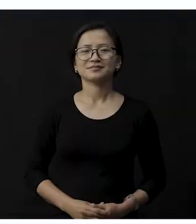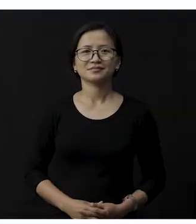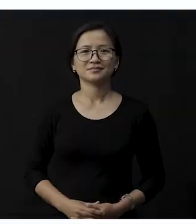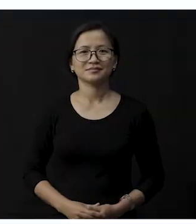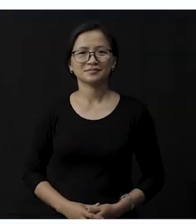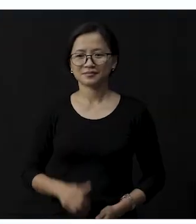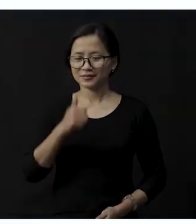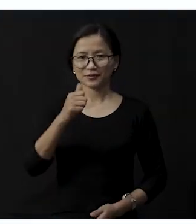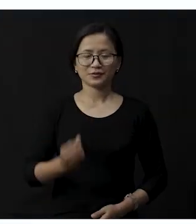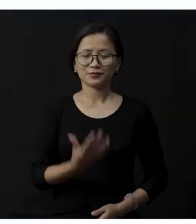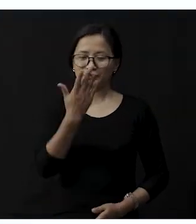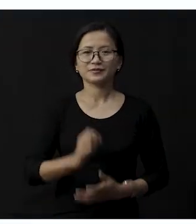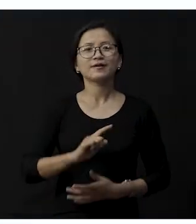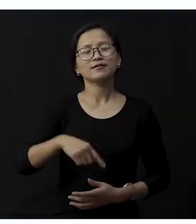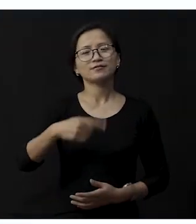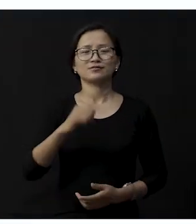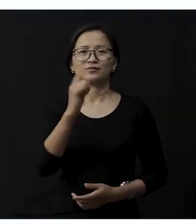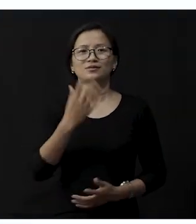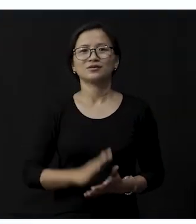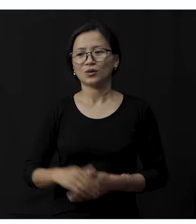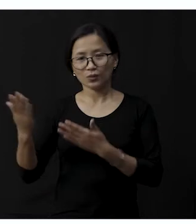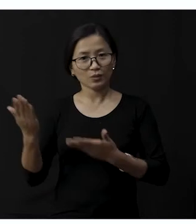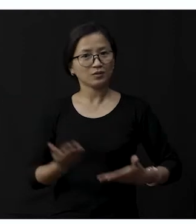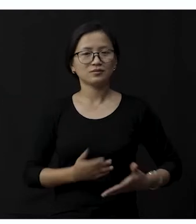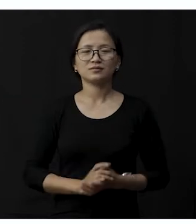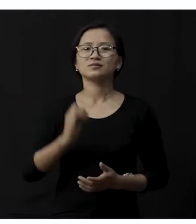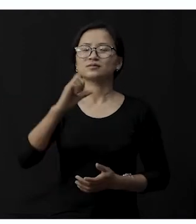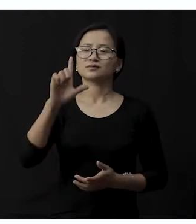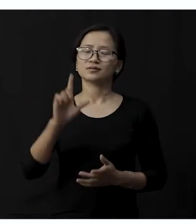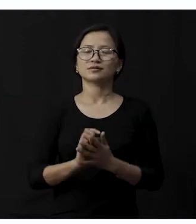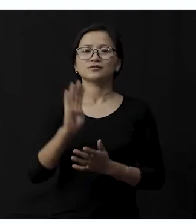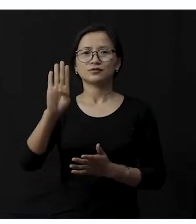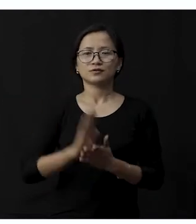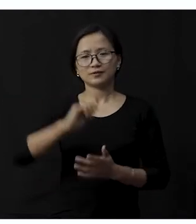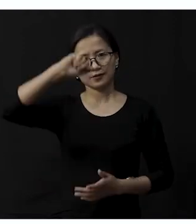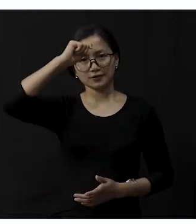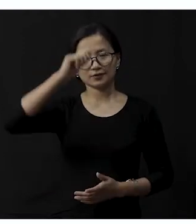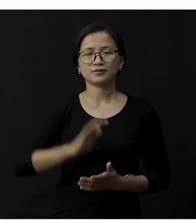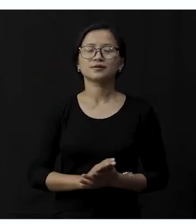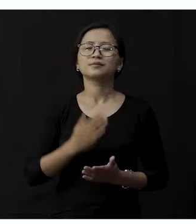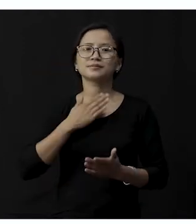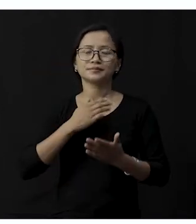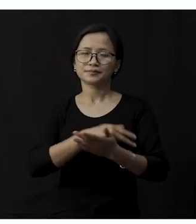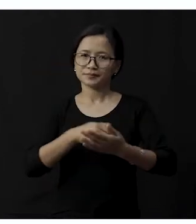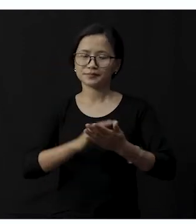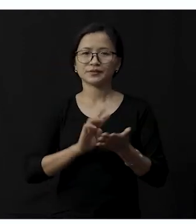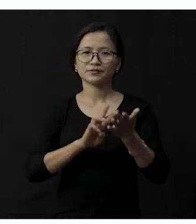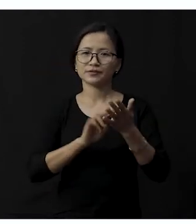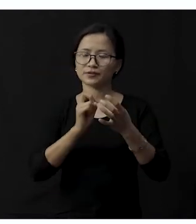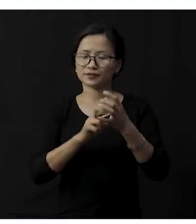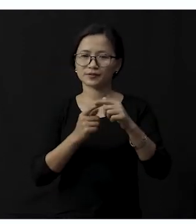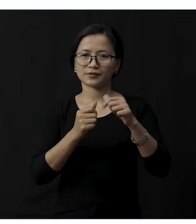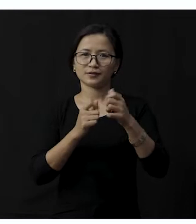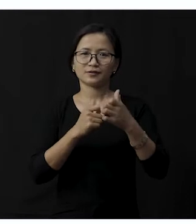Good morning, everyone, and welcome to Class 4 English. My name is Vinita Sharma, and we'll